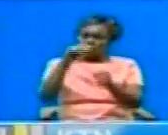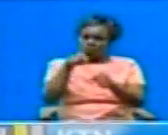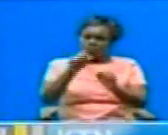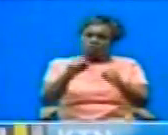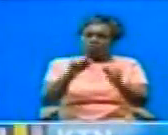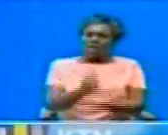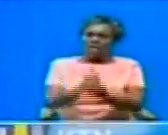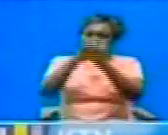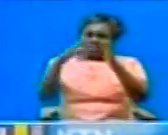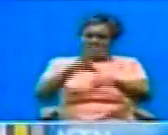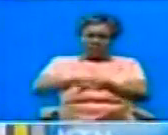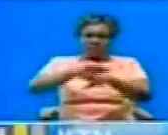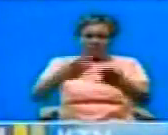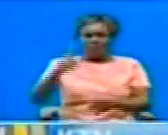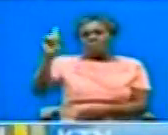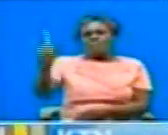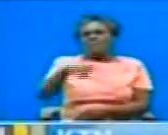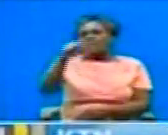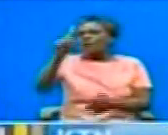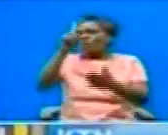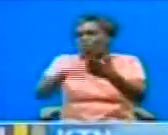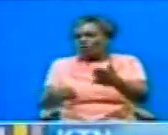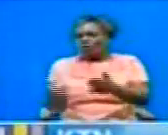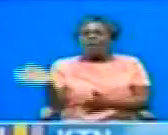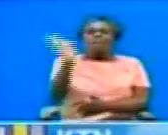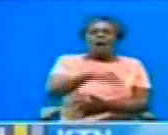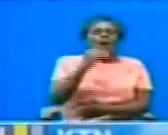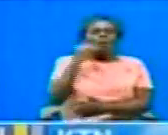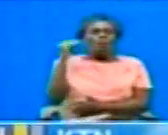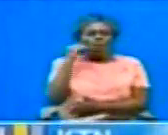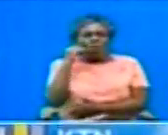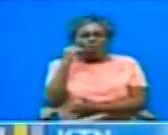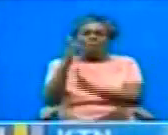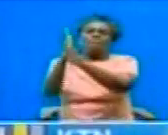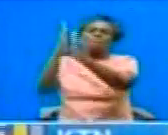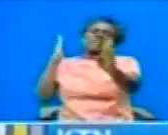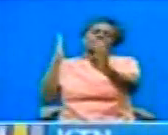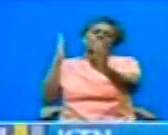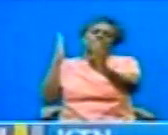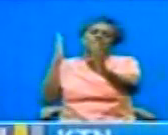can be helped. Their cry is to go back home, and not by road, but